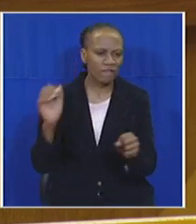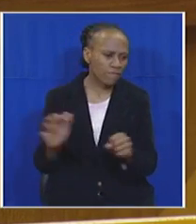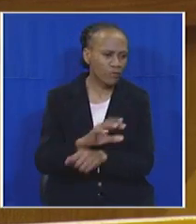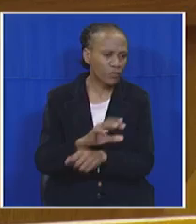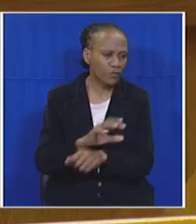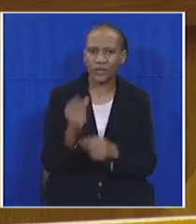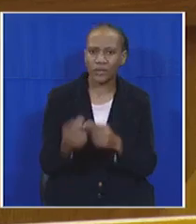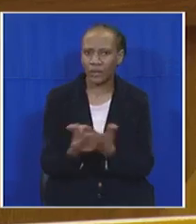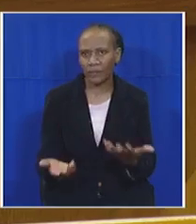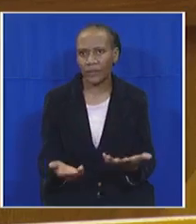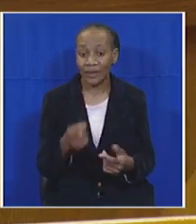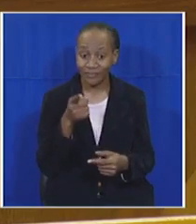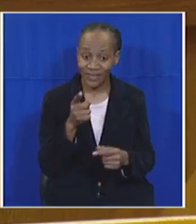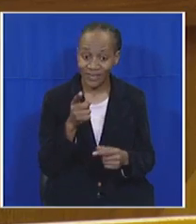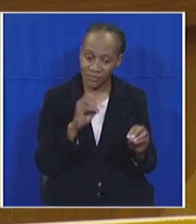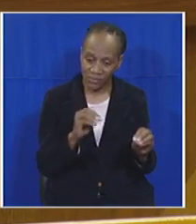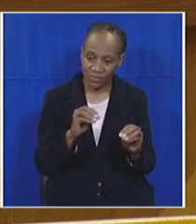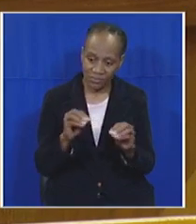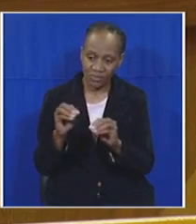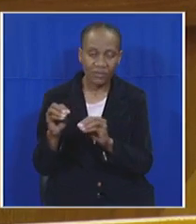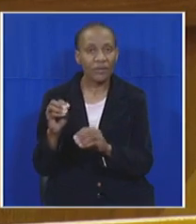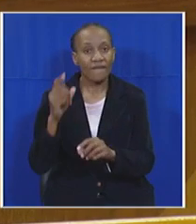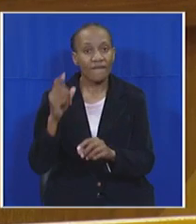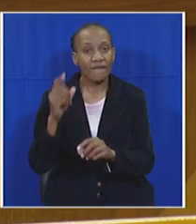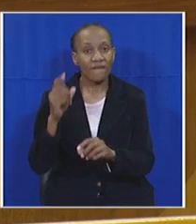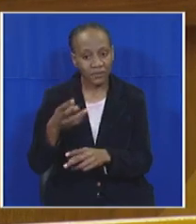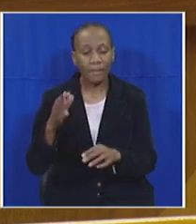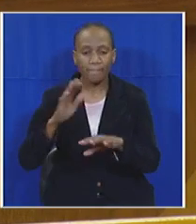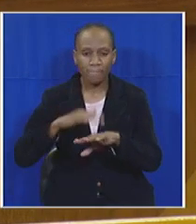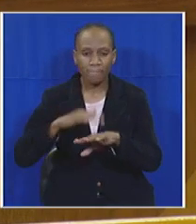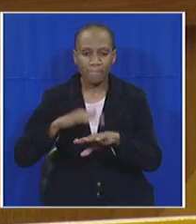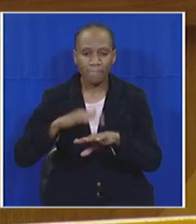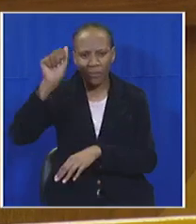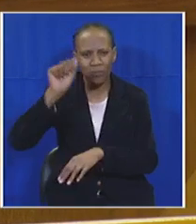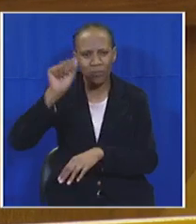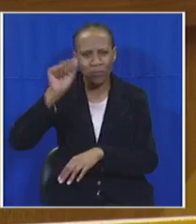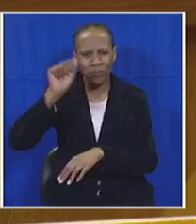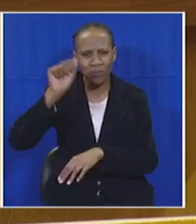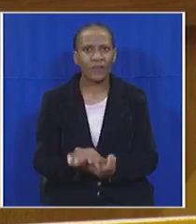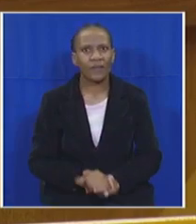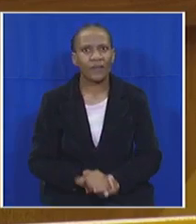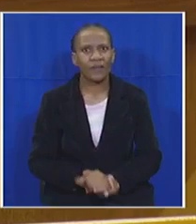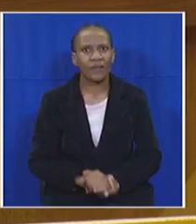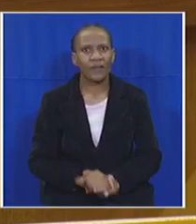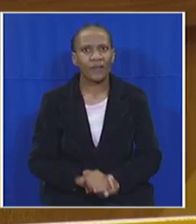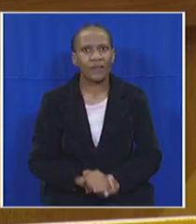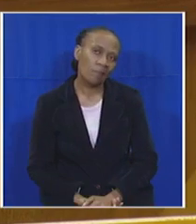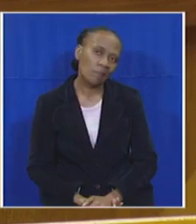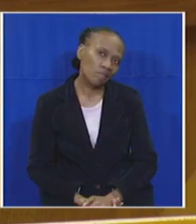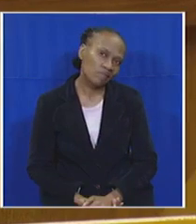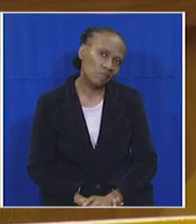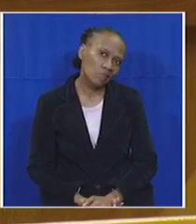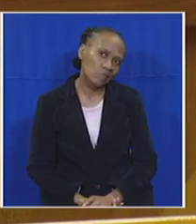and these are slowly escalating into protests in terms of both violence